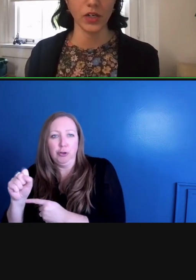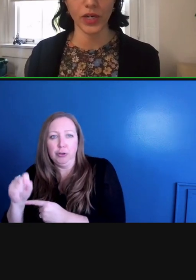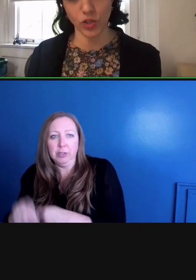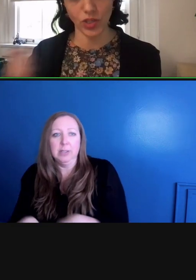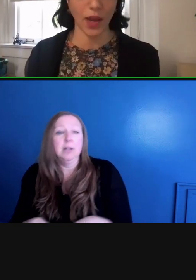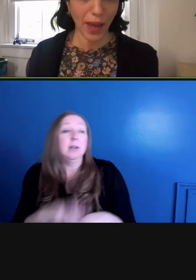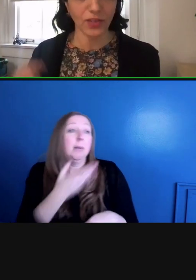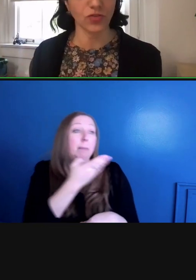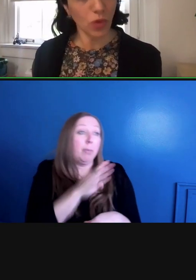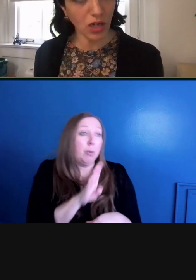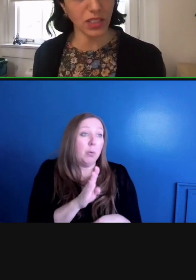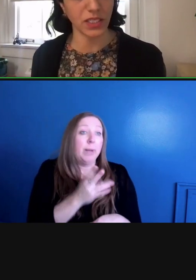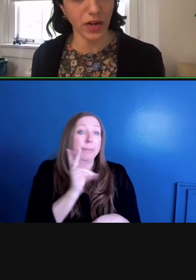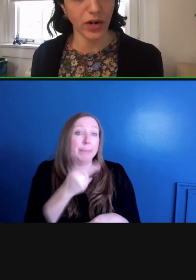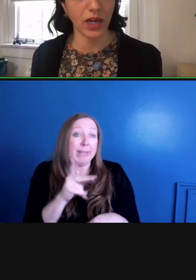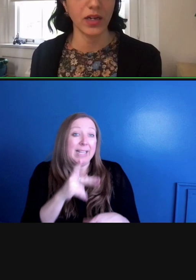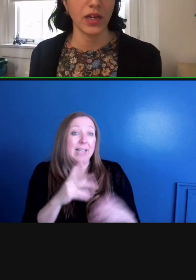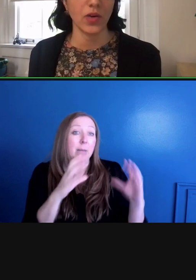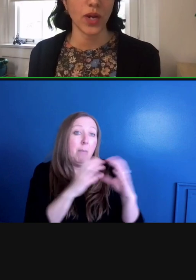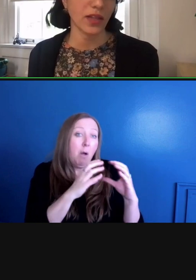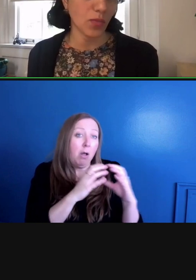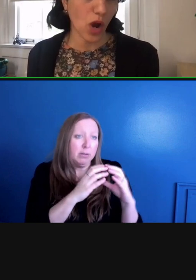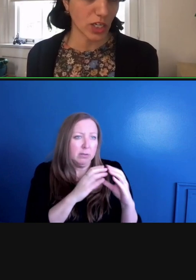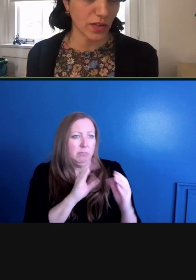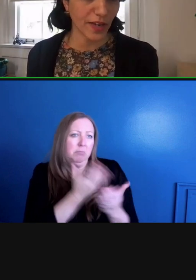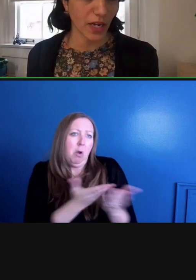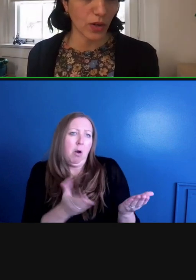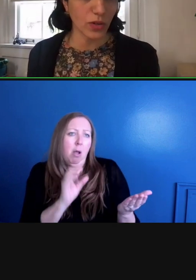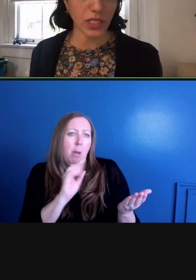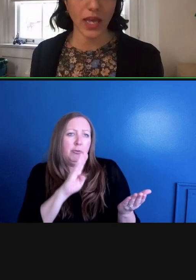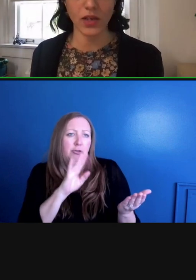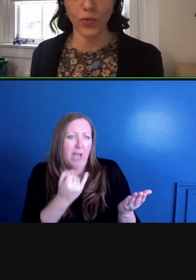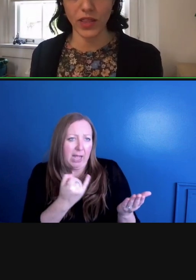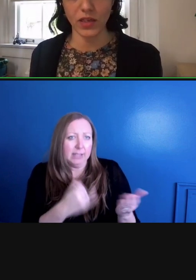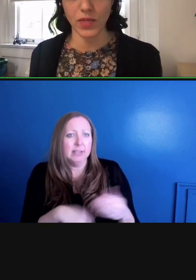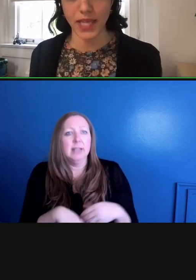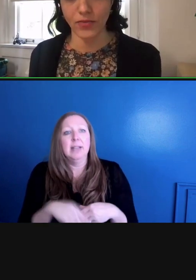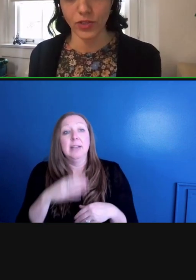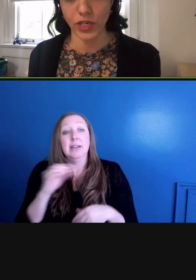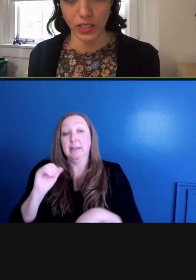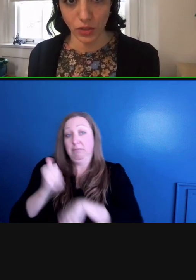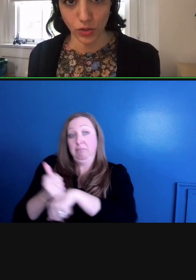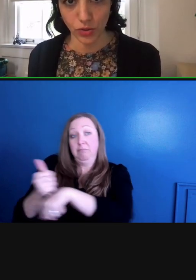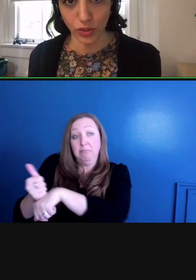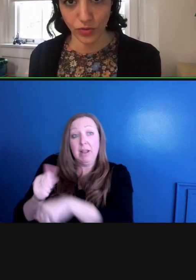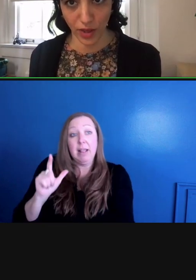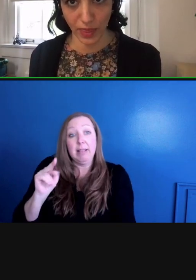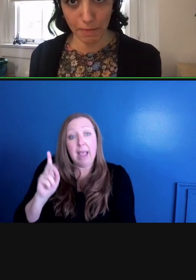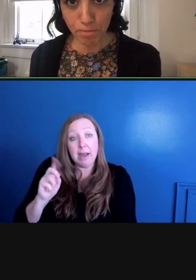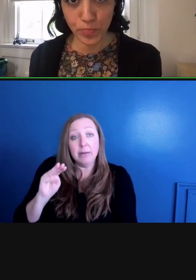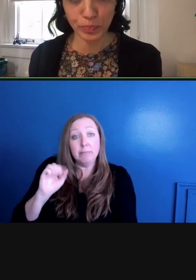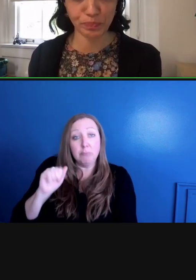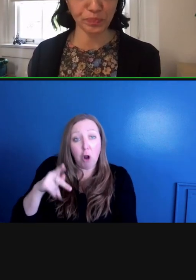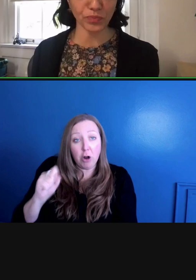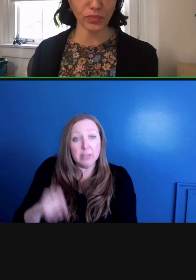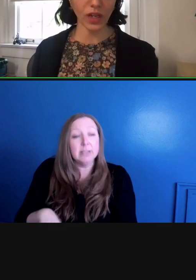and creatures can't pass through walls, etc. We had them watch the videos and then rate them as adversarial, neutral, or